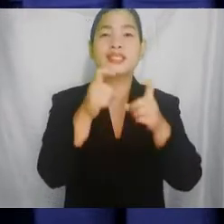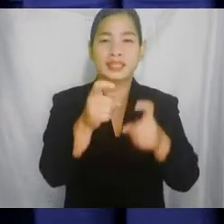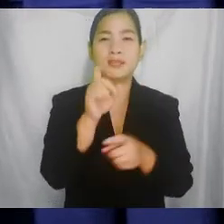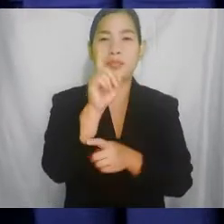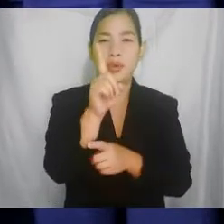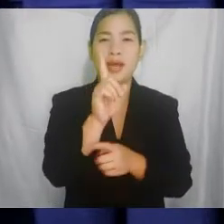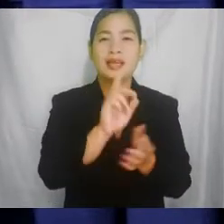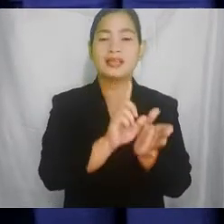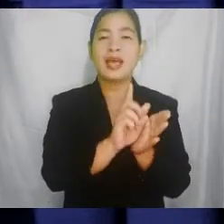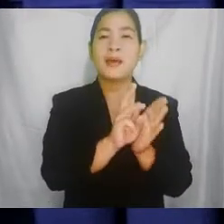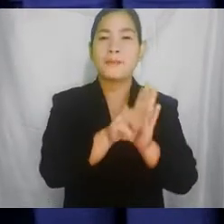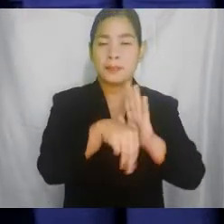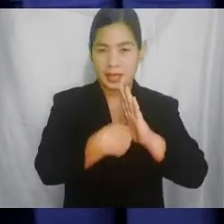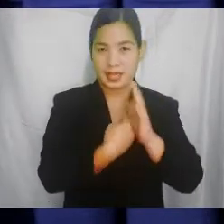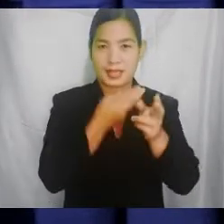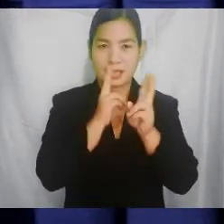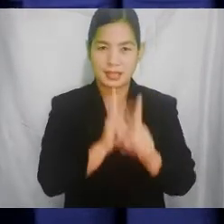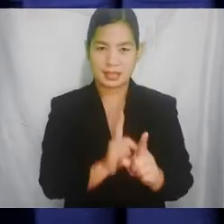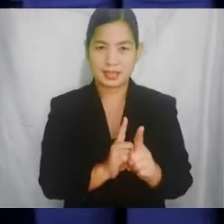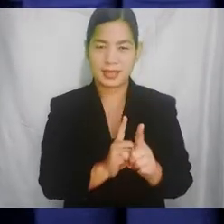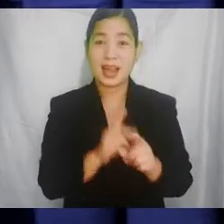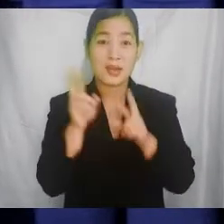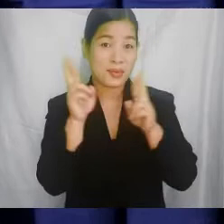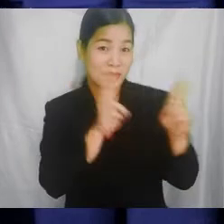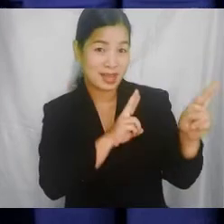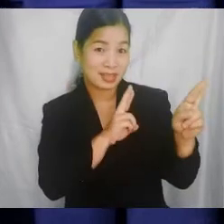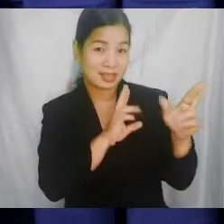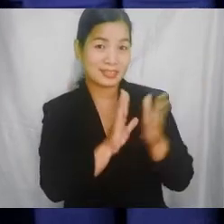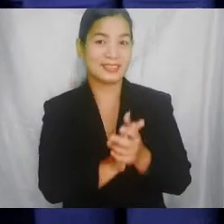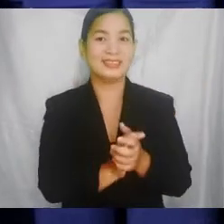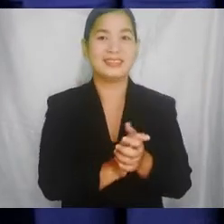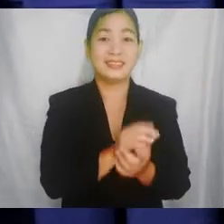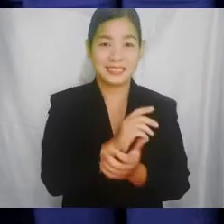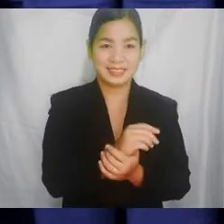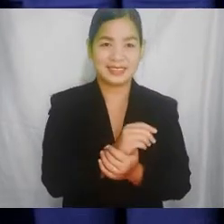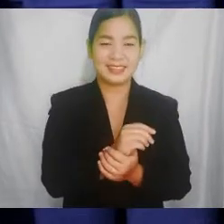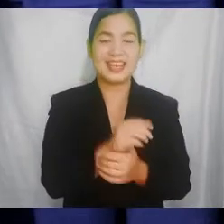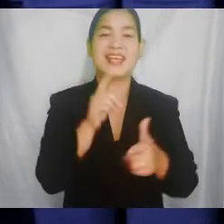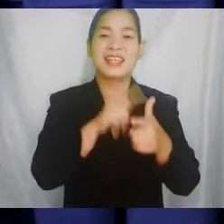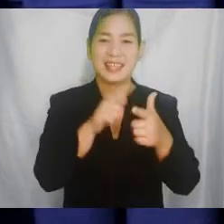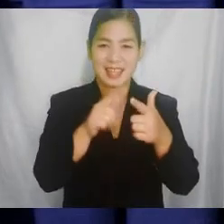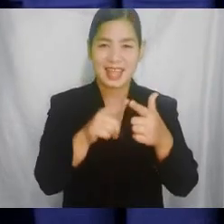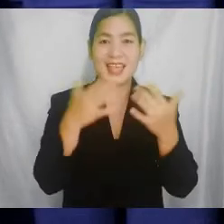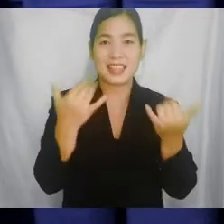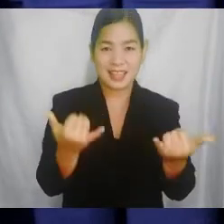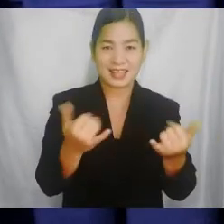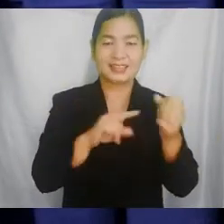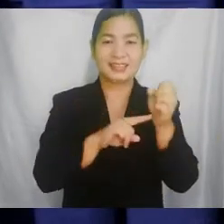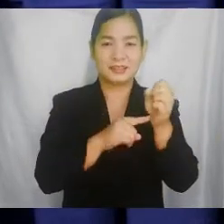to trace the historical development of the microscope? Then, you may start now.